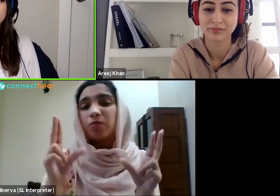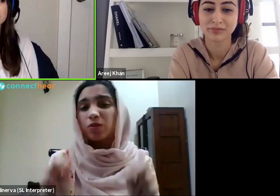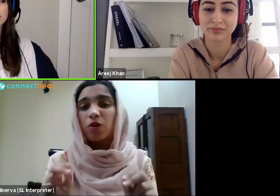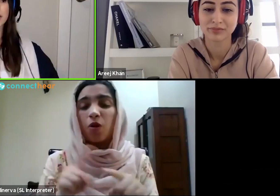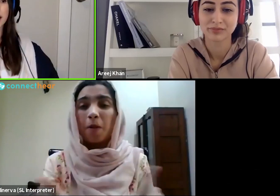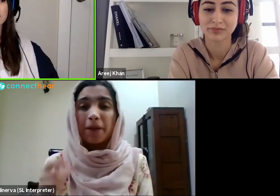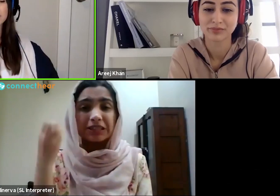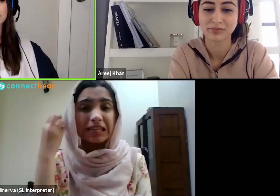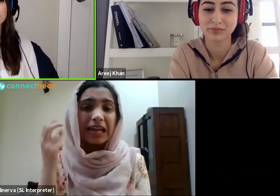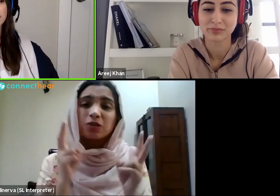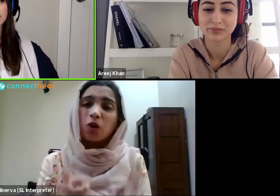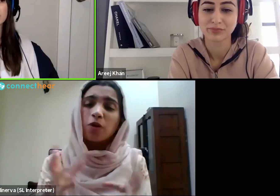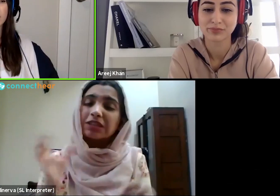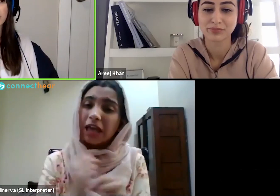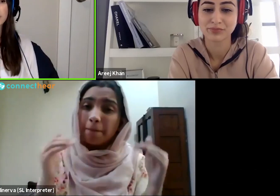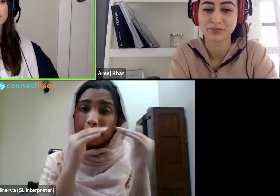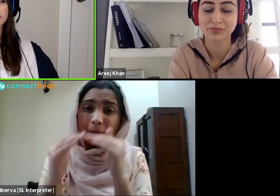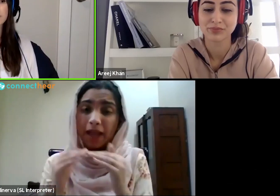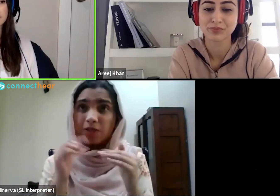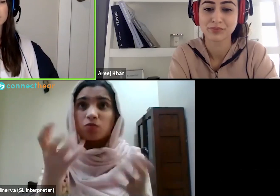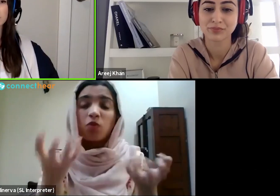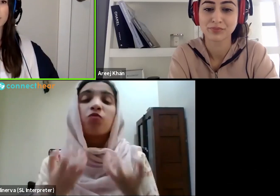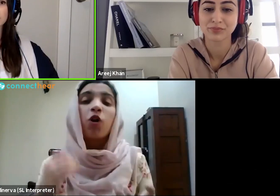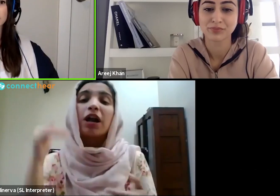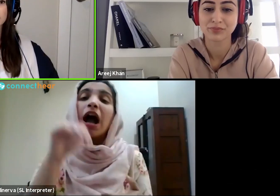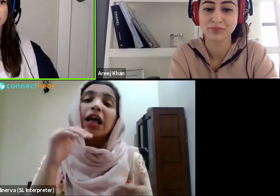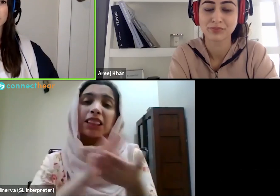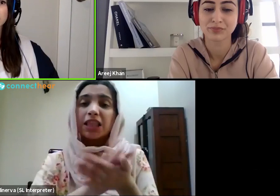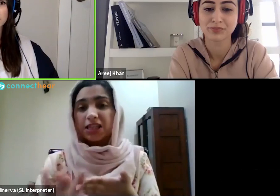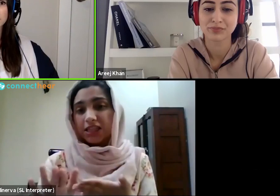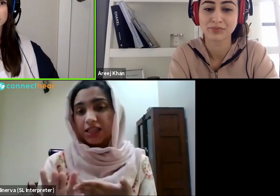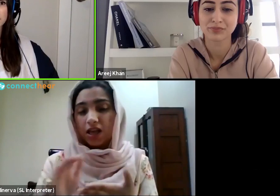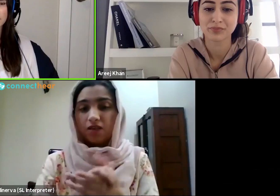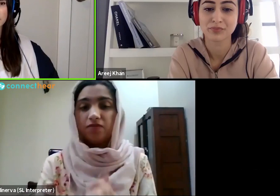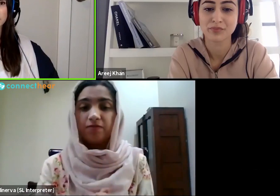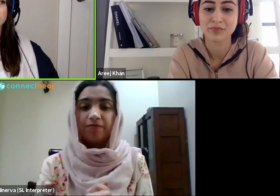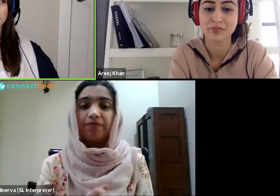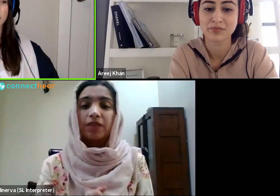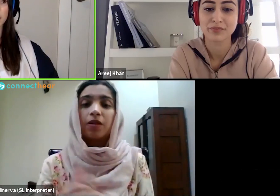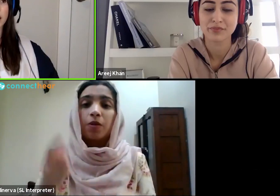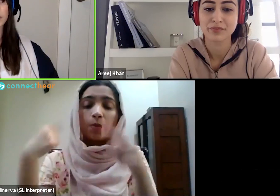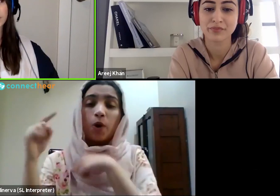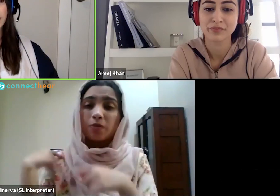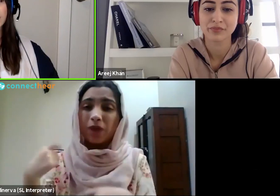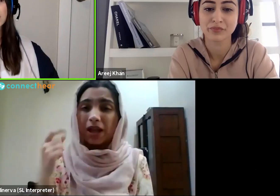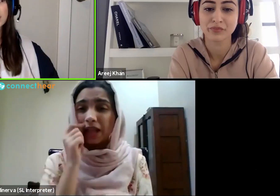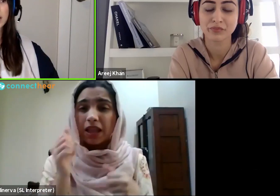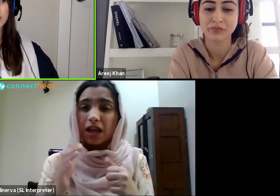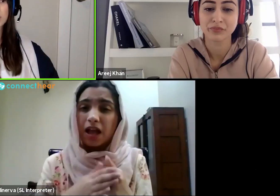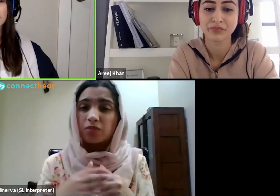but the first thing that I remember from day one, just even with my husband in the early stages of dating, is we talked often